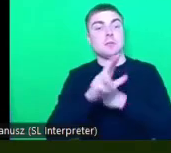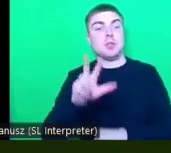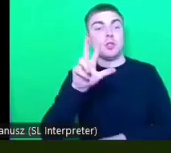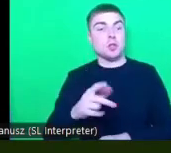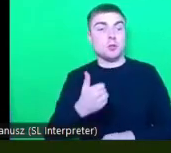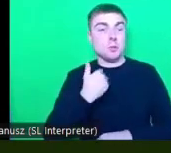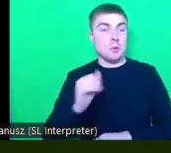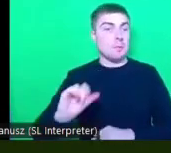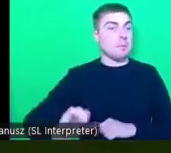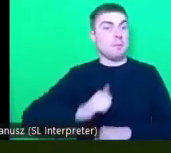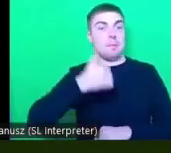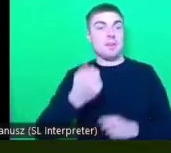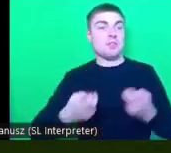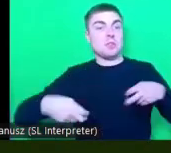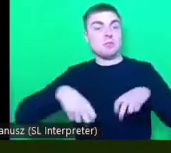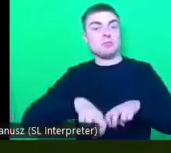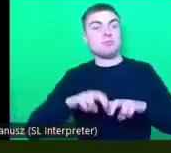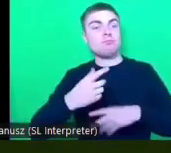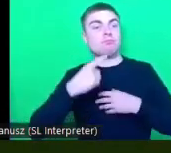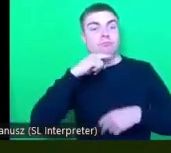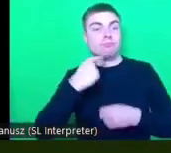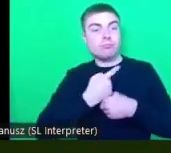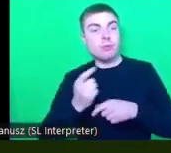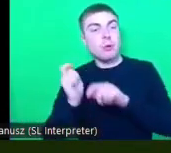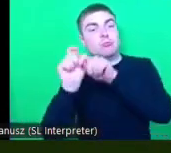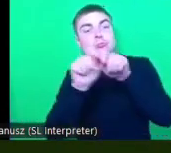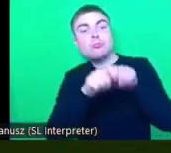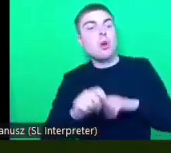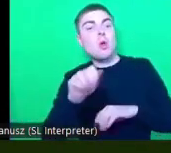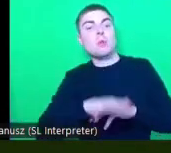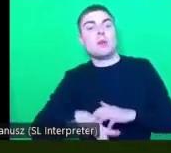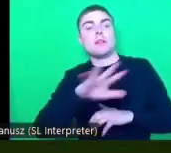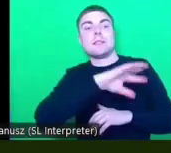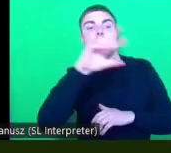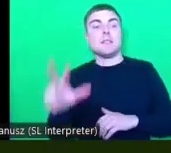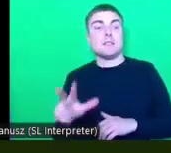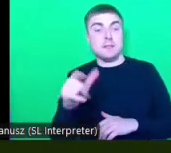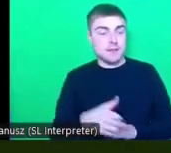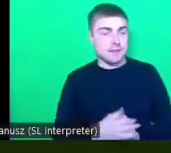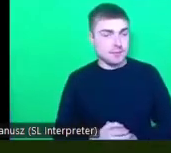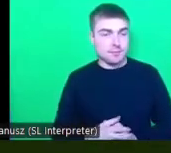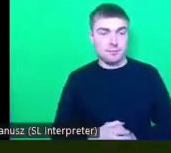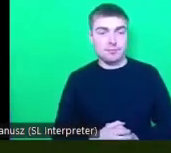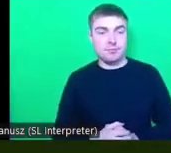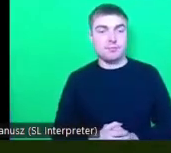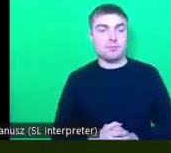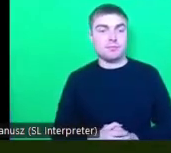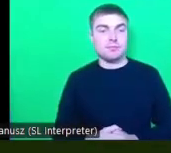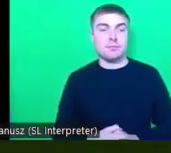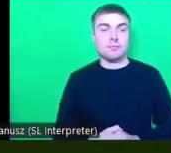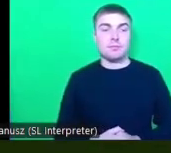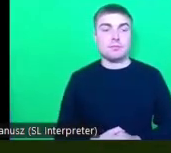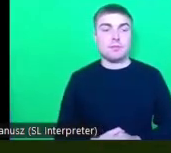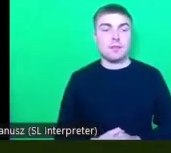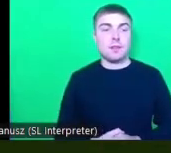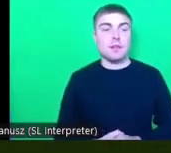part of Scandinavia, and now you just see this it's a wolf territory density in 5-year intervals. So you